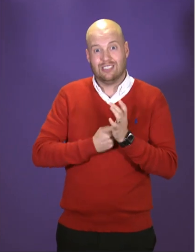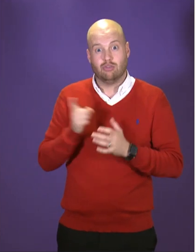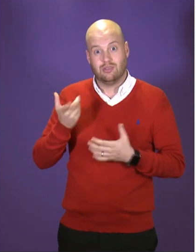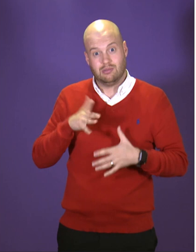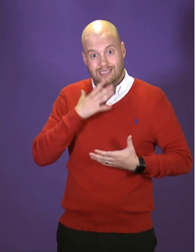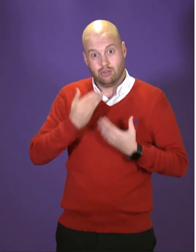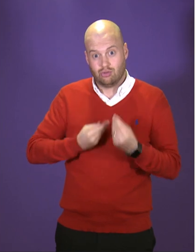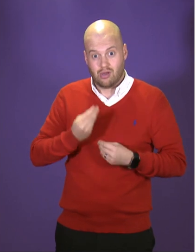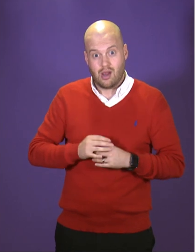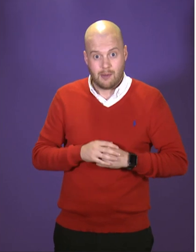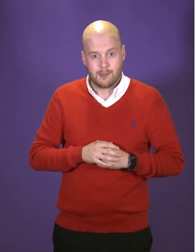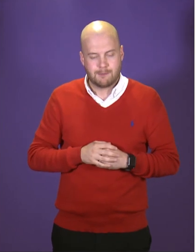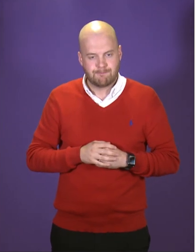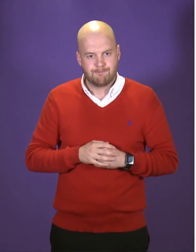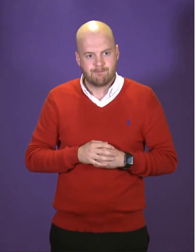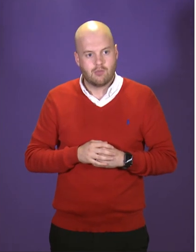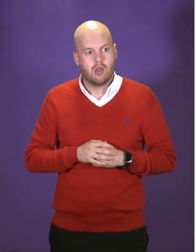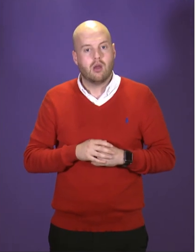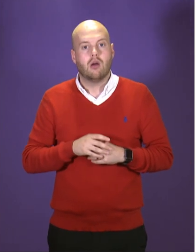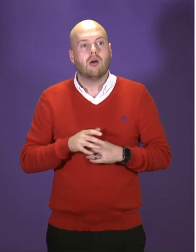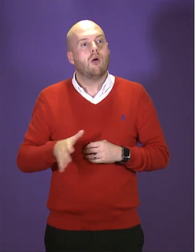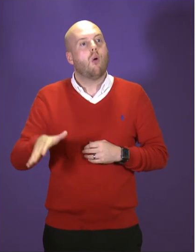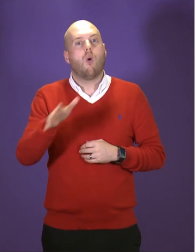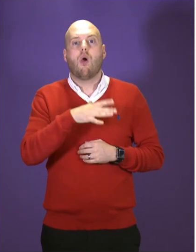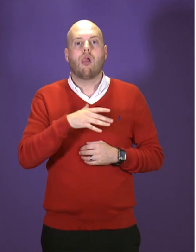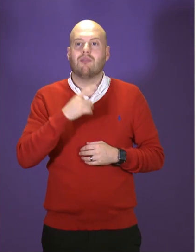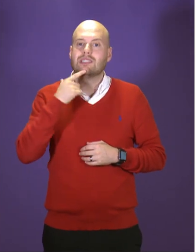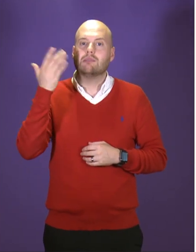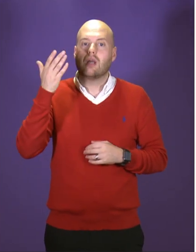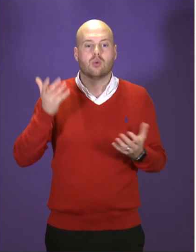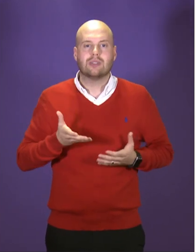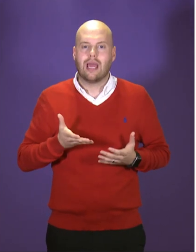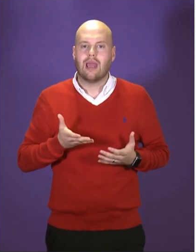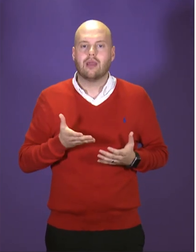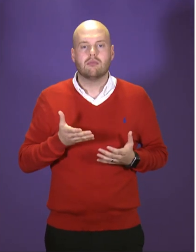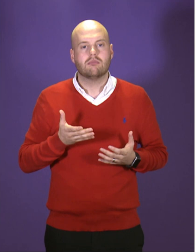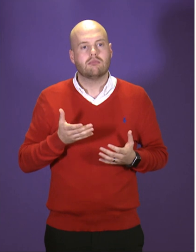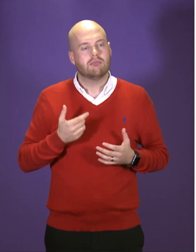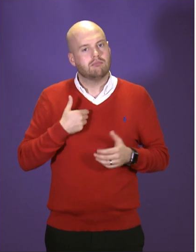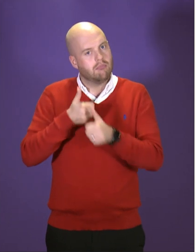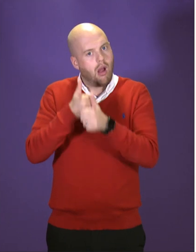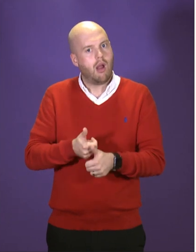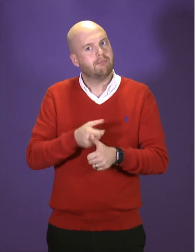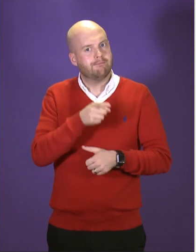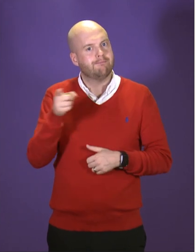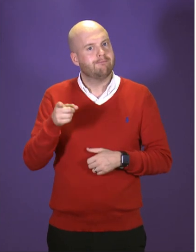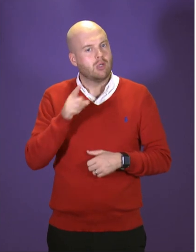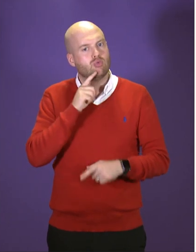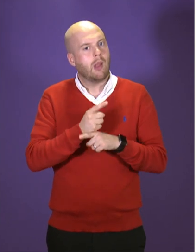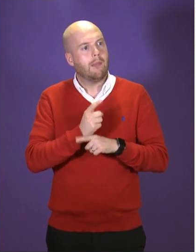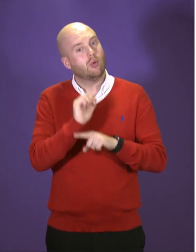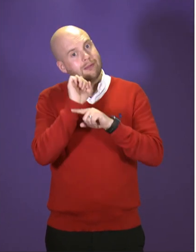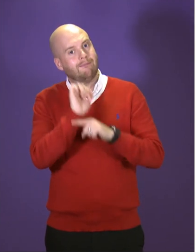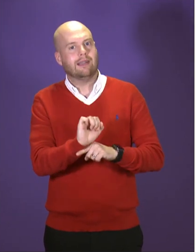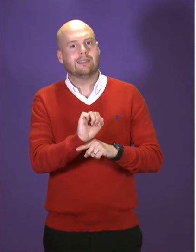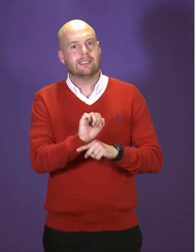describing. And, as all of the panelists have talked, we need to be defending the value of art to society. And I